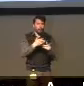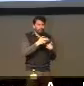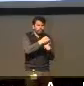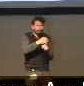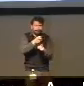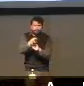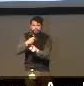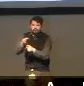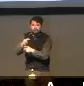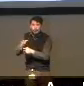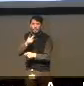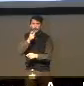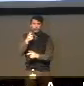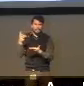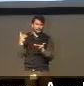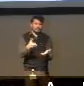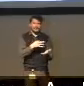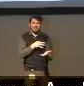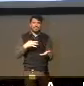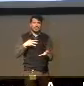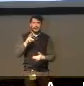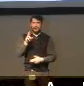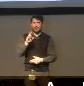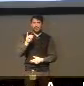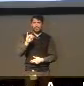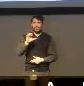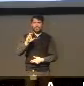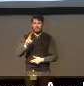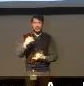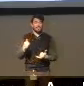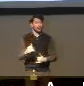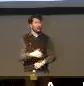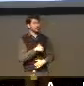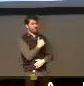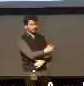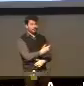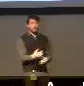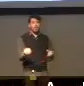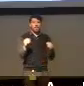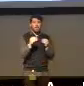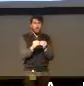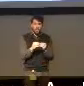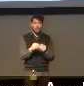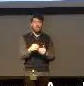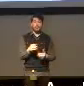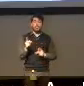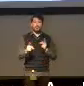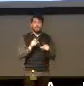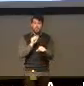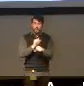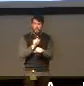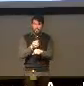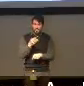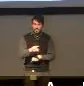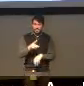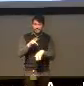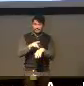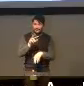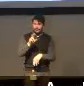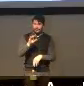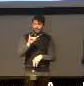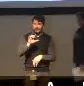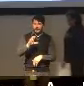And I'm going to now have my other leaders come and speak to you about other facets here that we experienced.